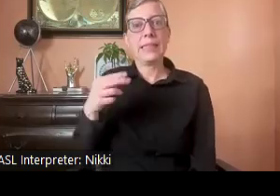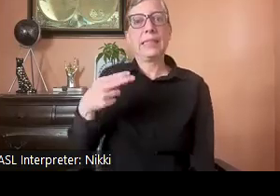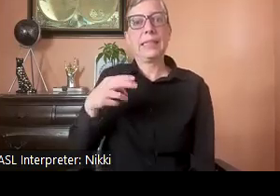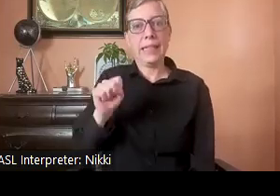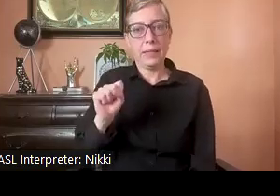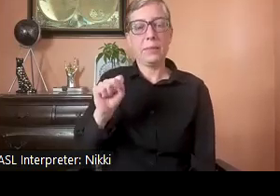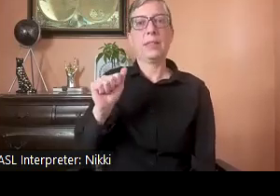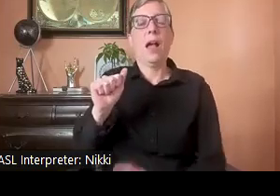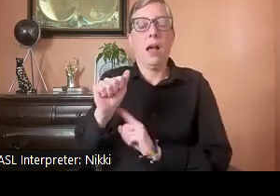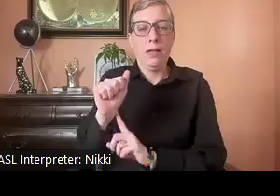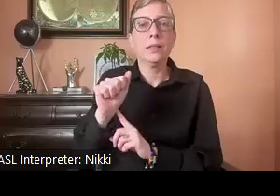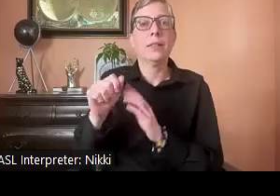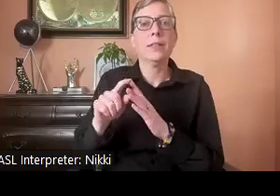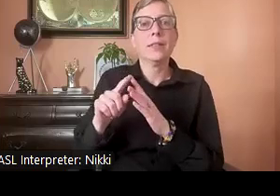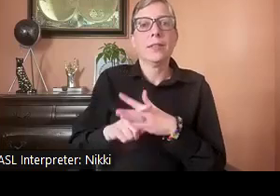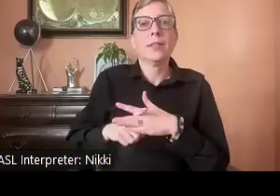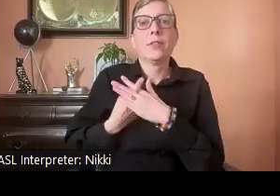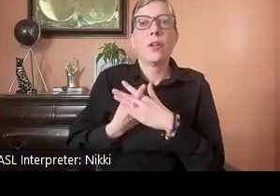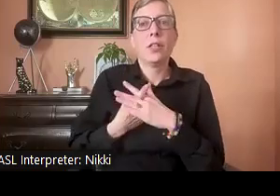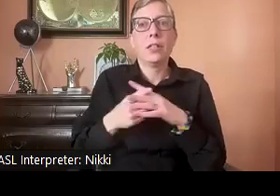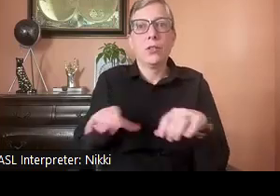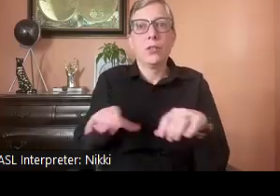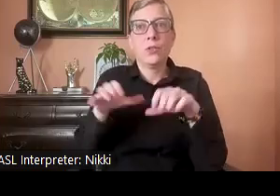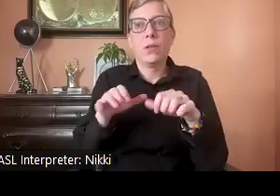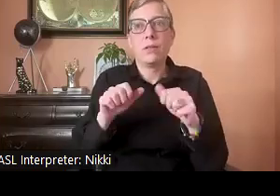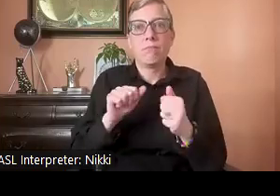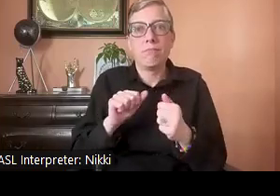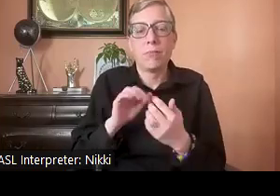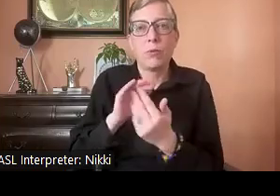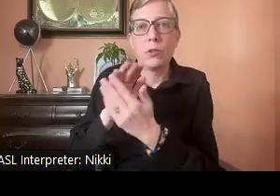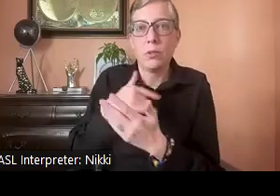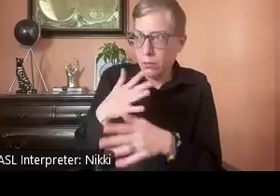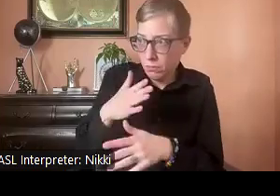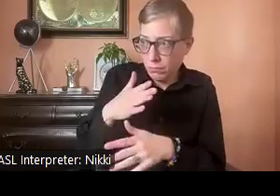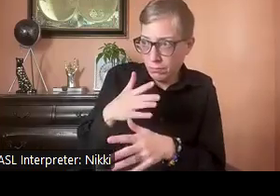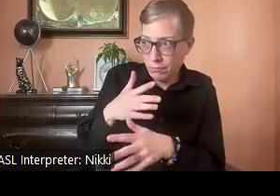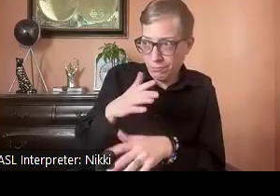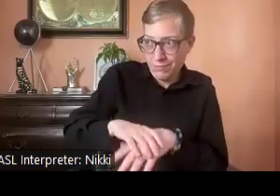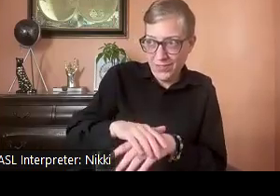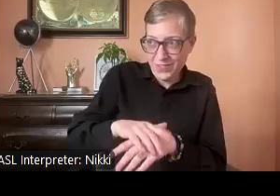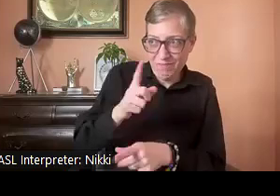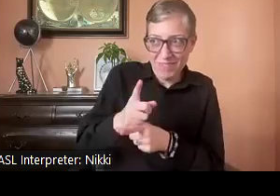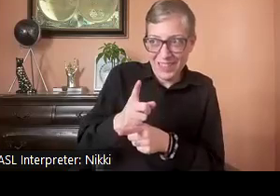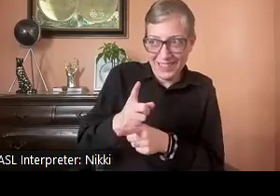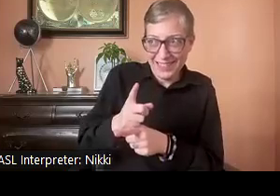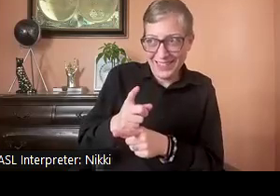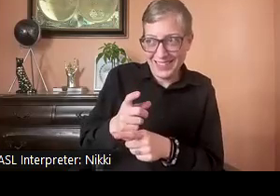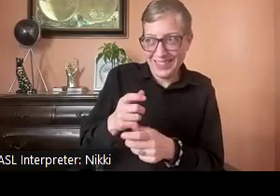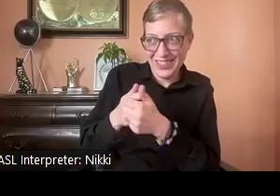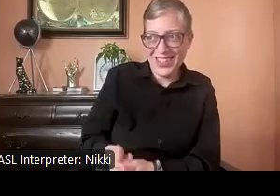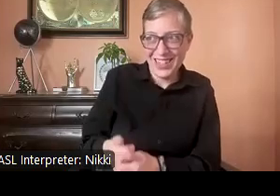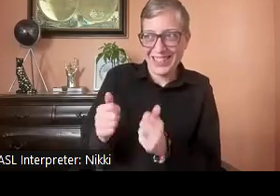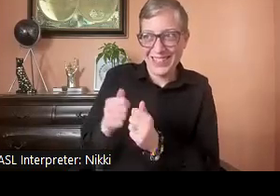national standards for integration. Am I on the right track with history? So okay. I'll take notes